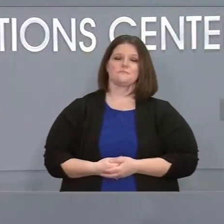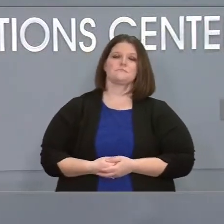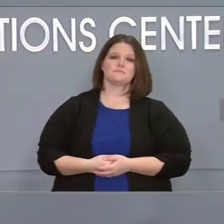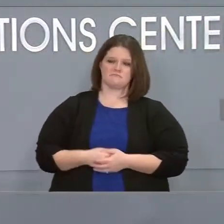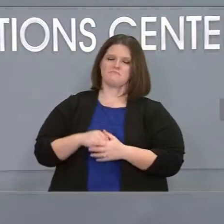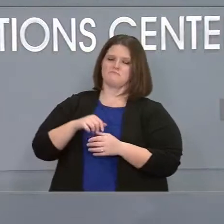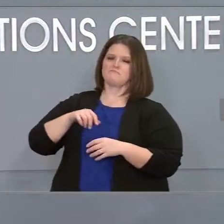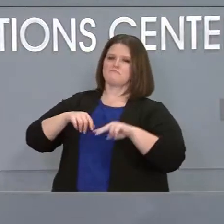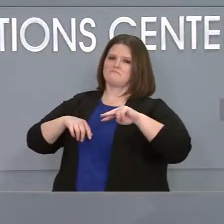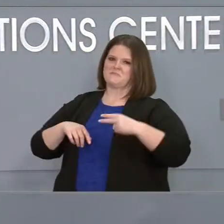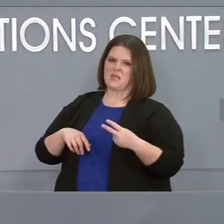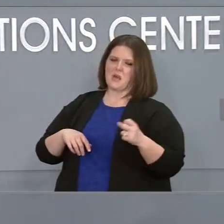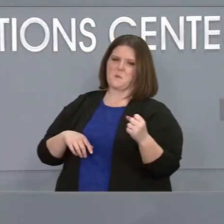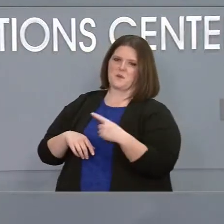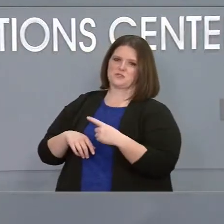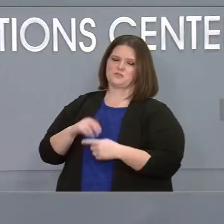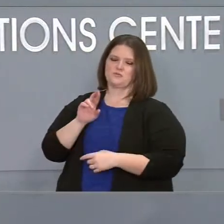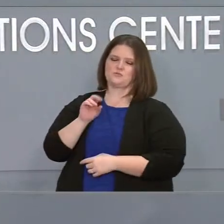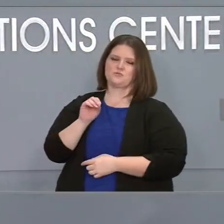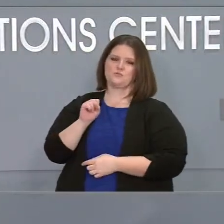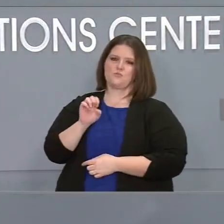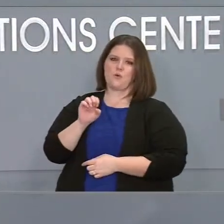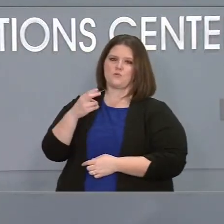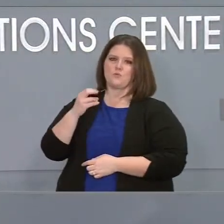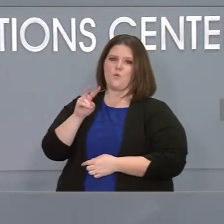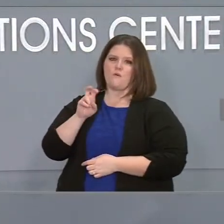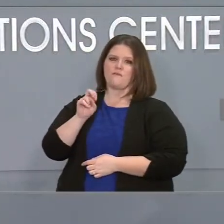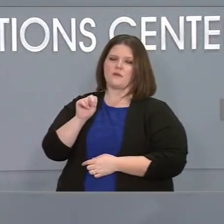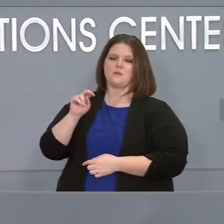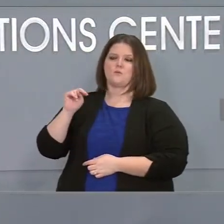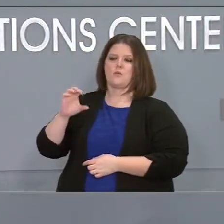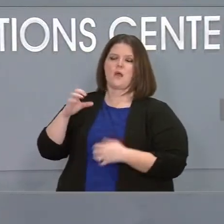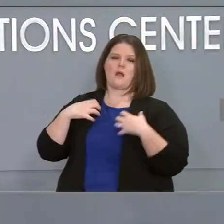Follow-up, Rose Hoban, North Carolina Health News.